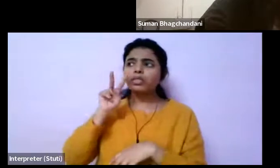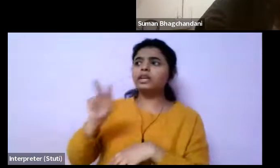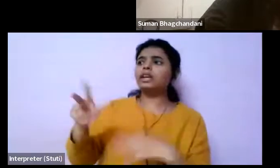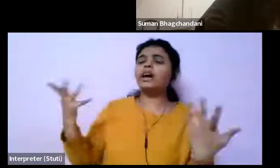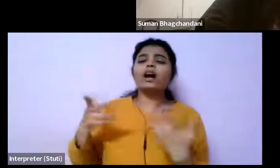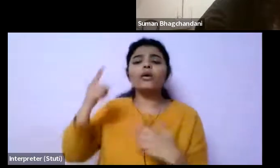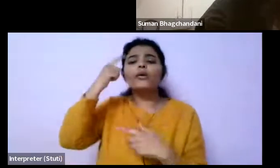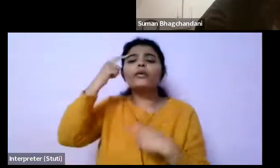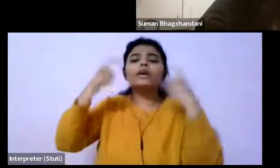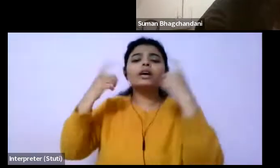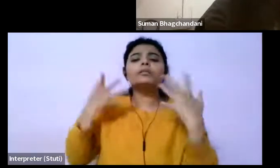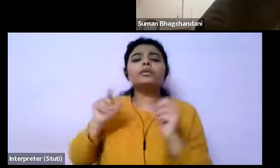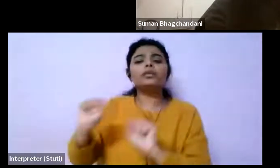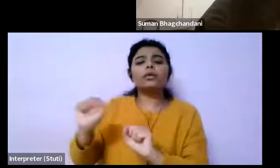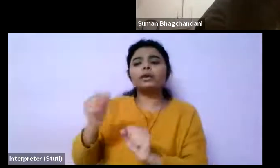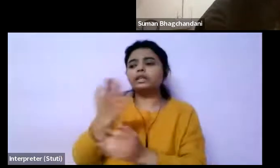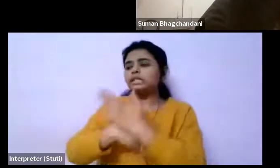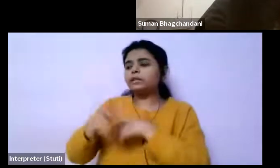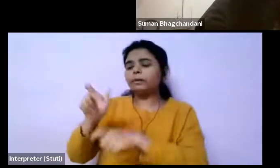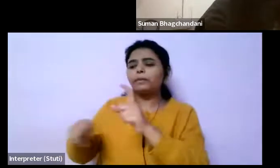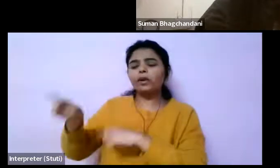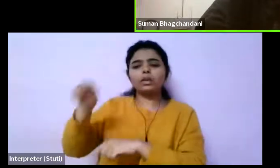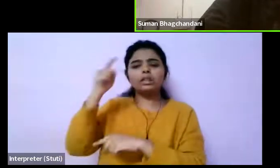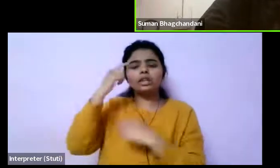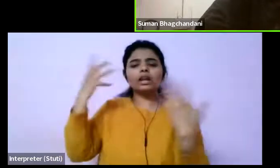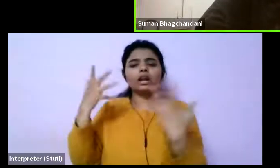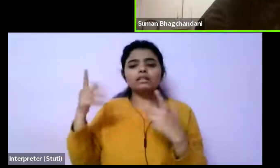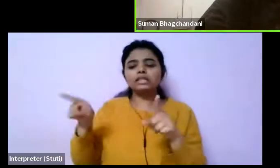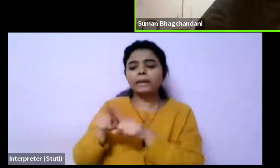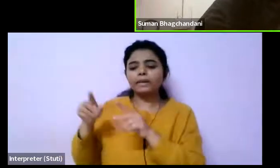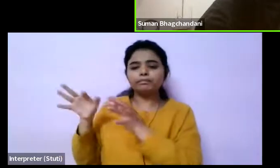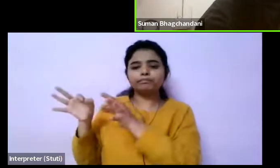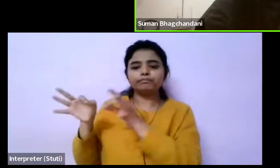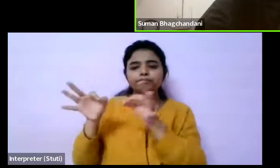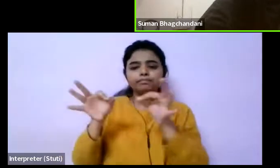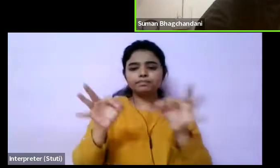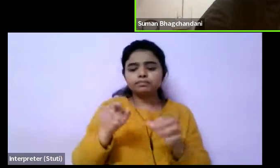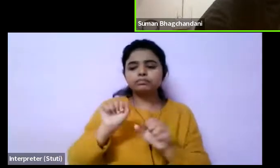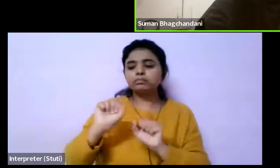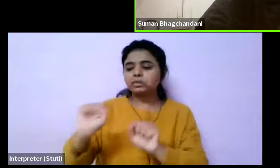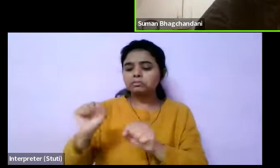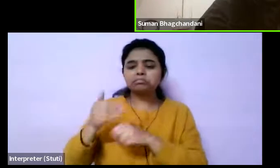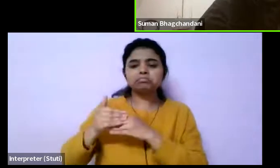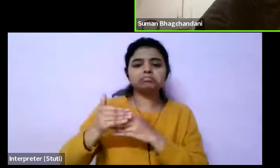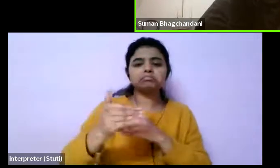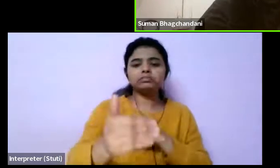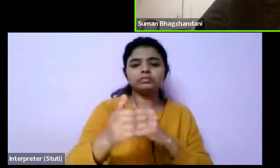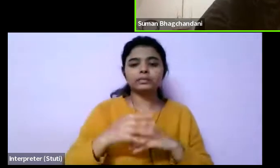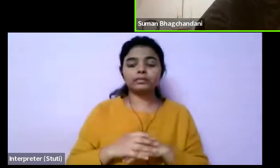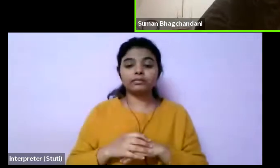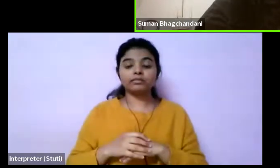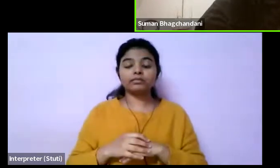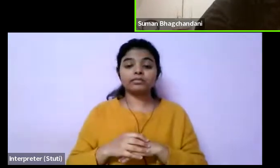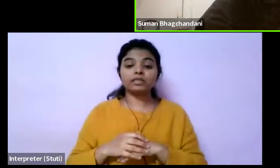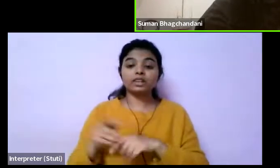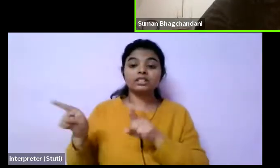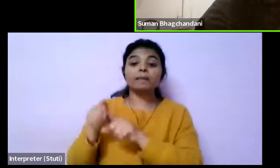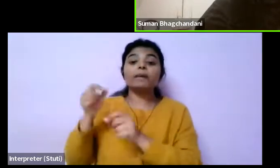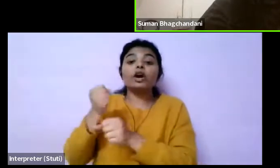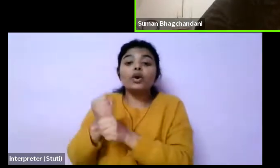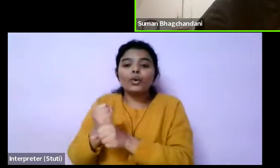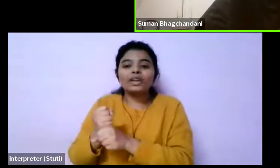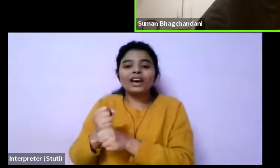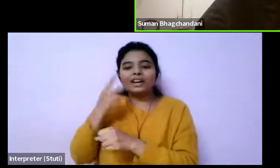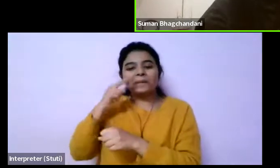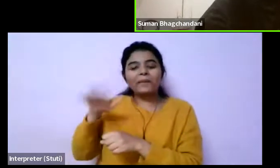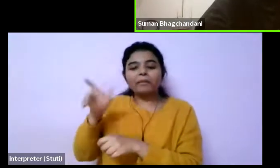disability occupying the proscenium and the systematic discrimination that continues. In the light of this, Gowda says, I